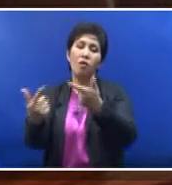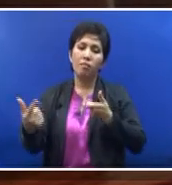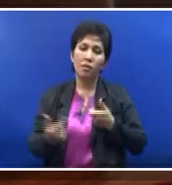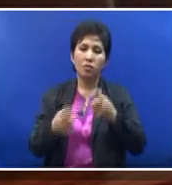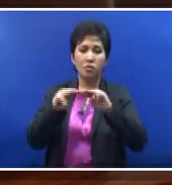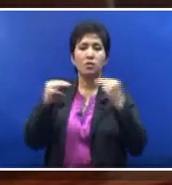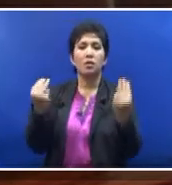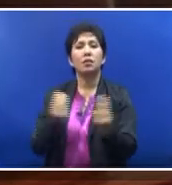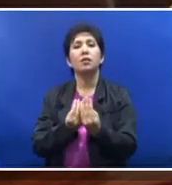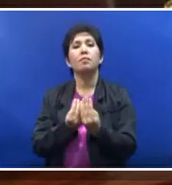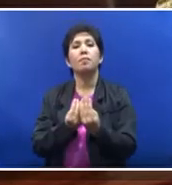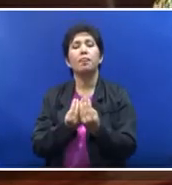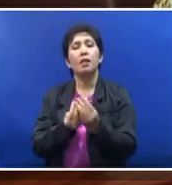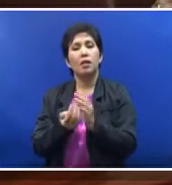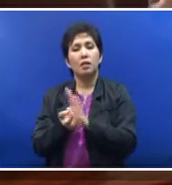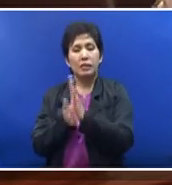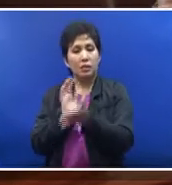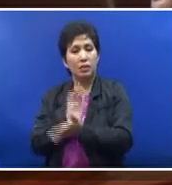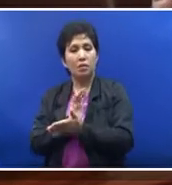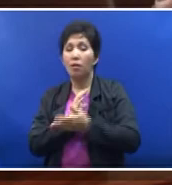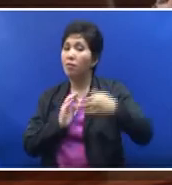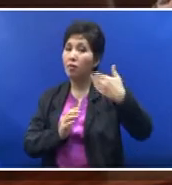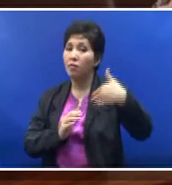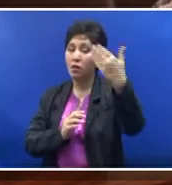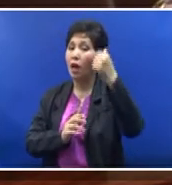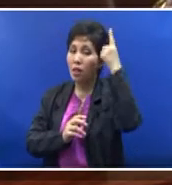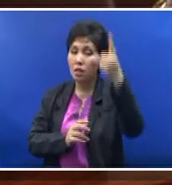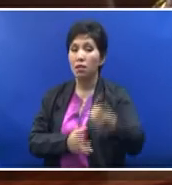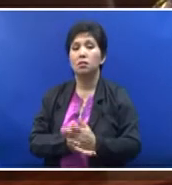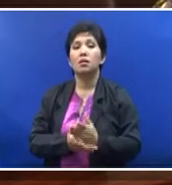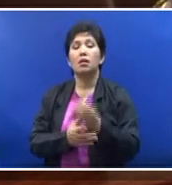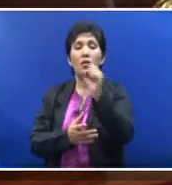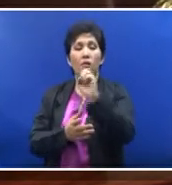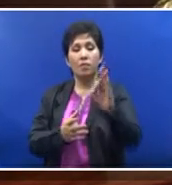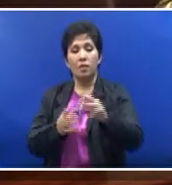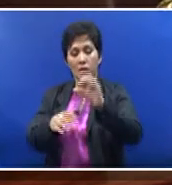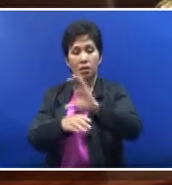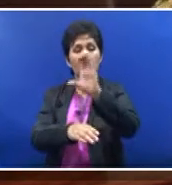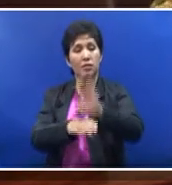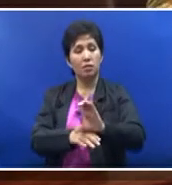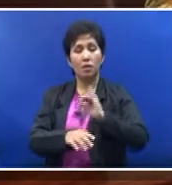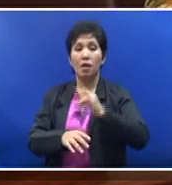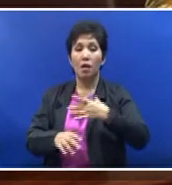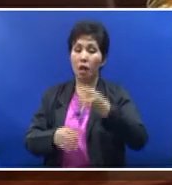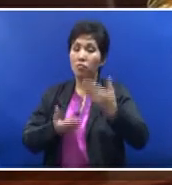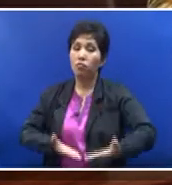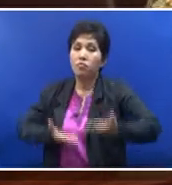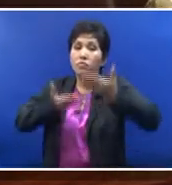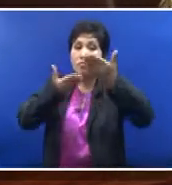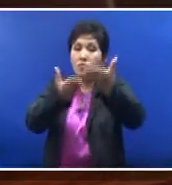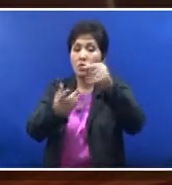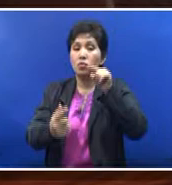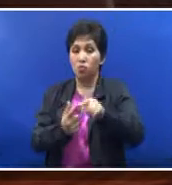society. Okay? So in order to further understand about the meaning of culture, I would like to suggest to you,